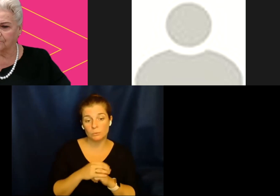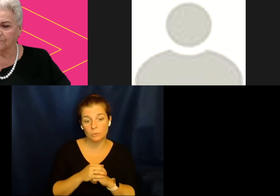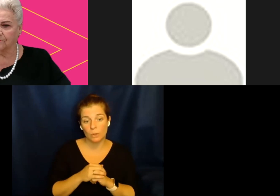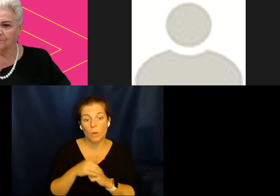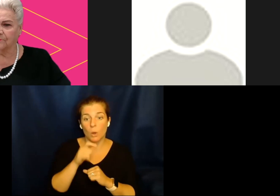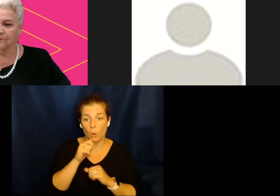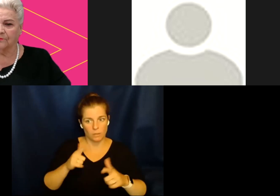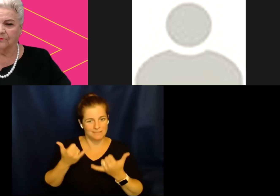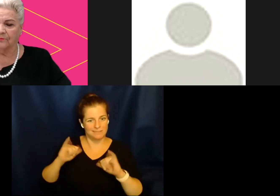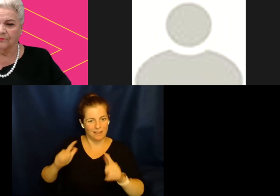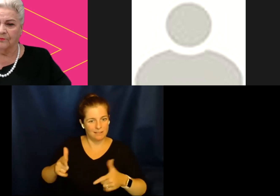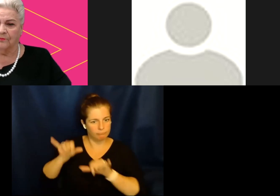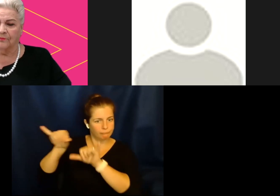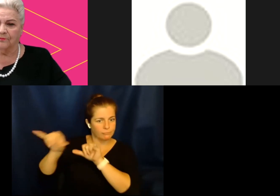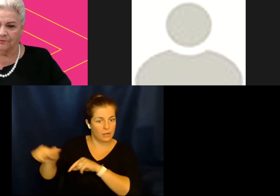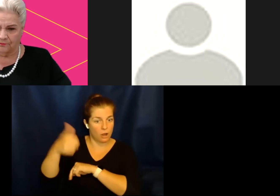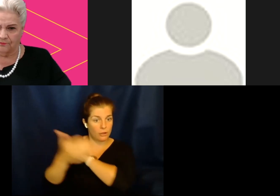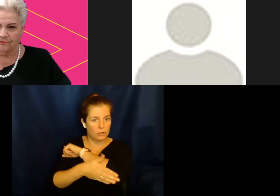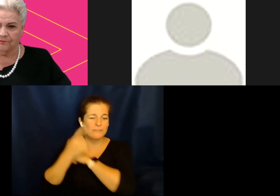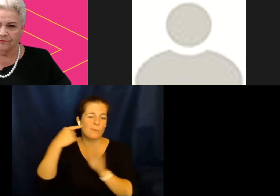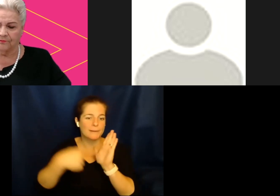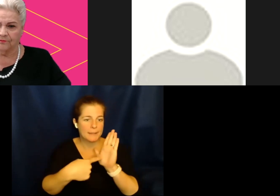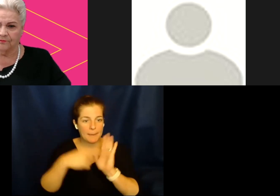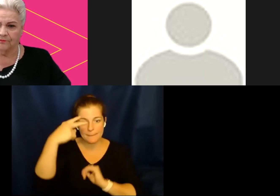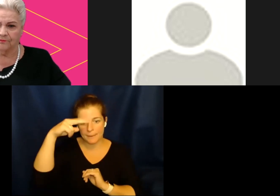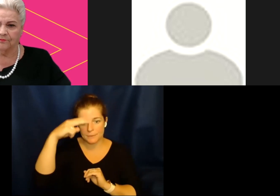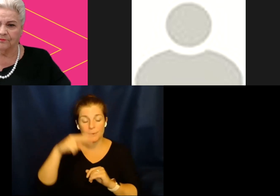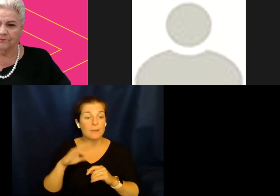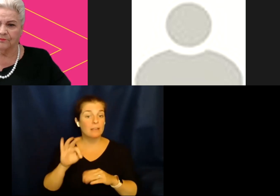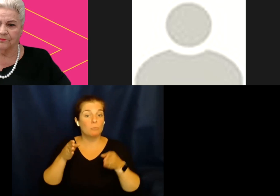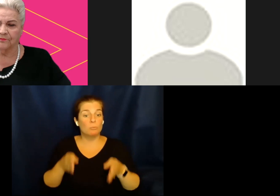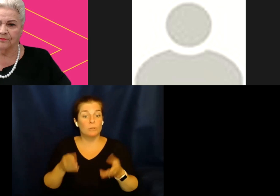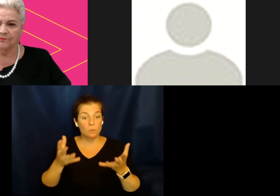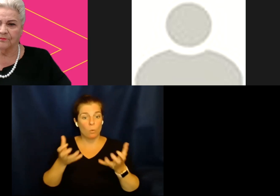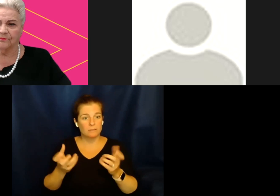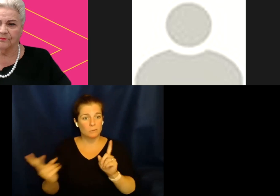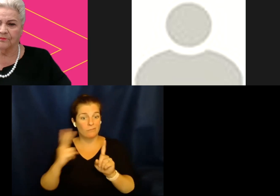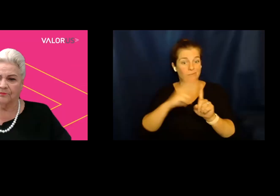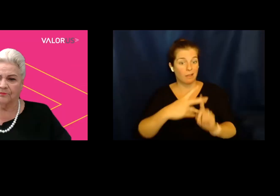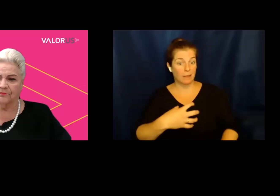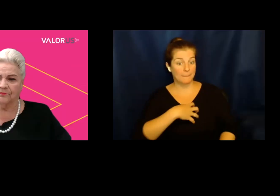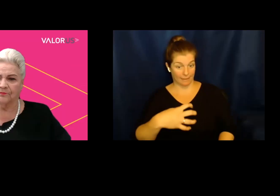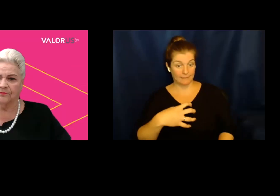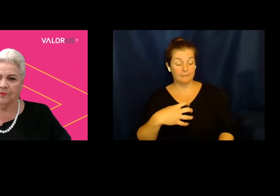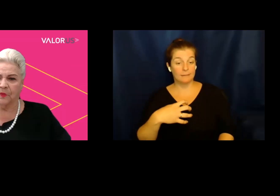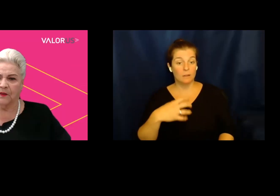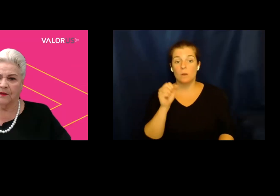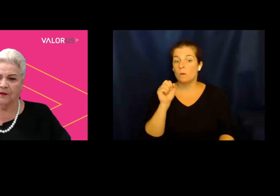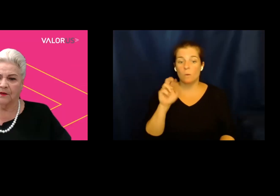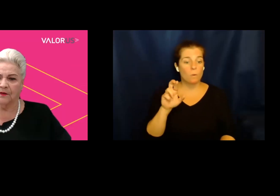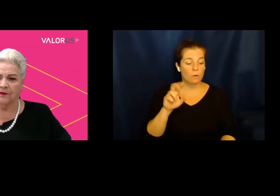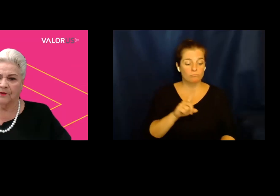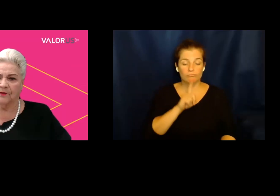still in other countries? For example, in Mexico, let's say somebody wants to file a complaint or wants to really